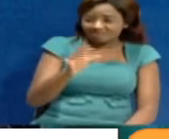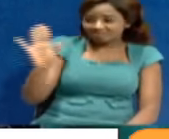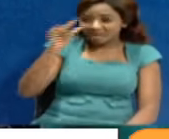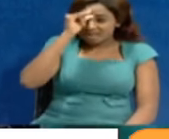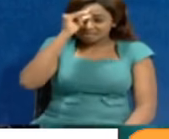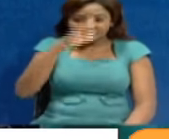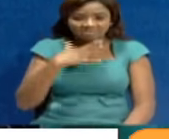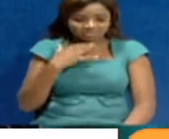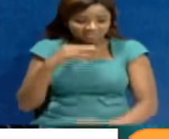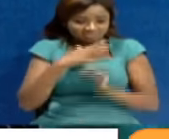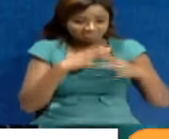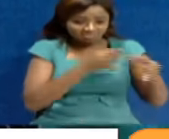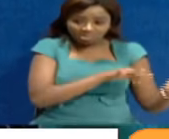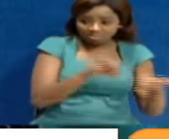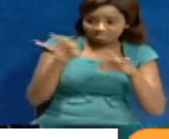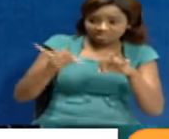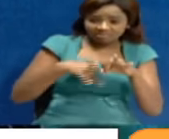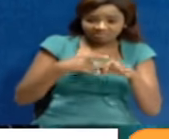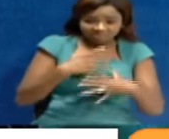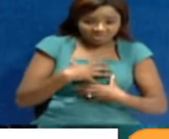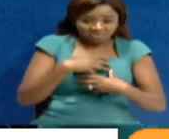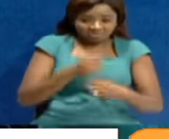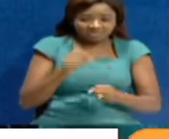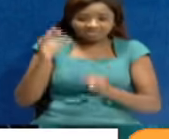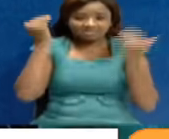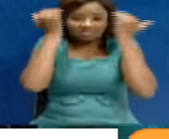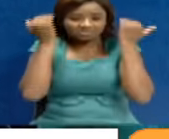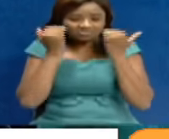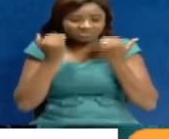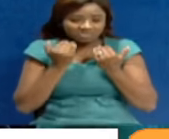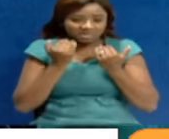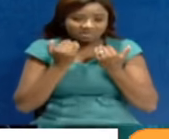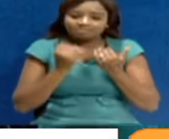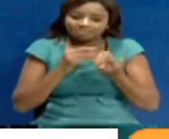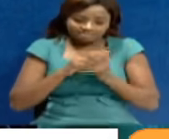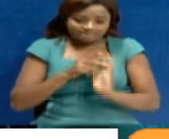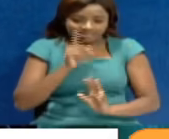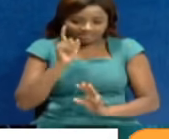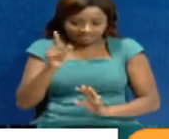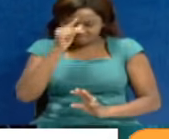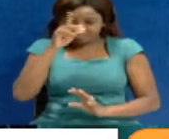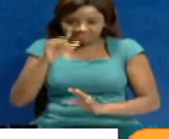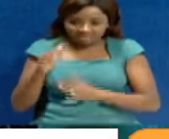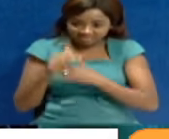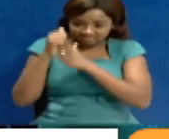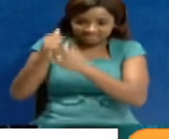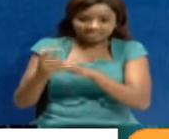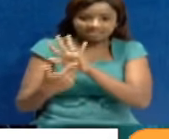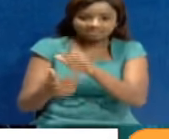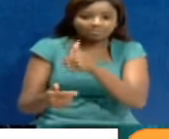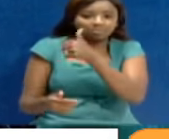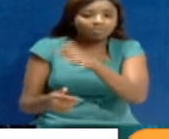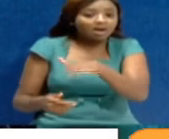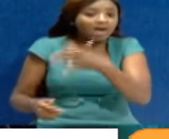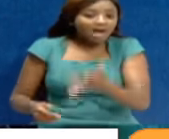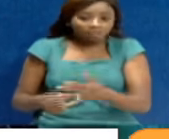inspire public confidence in our justice system, they must lead by example, and they can only lead by example